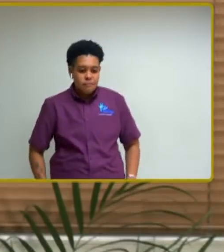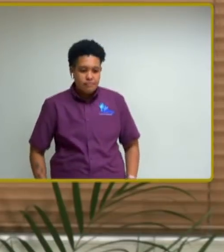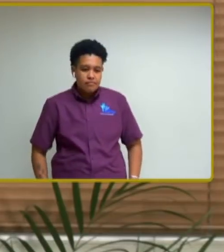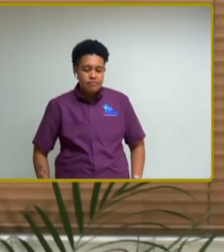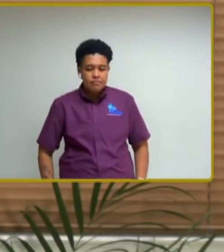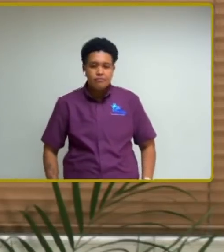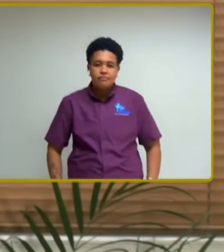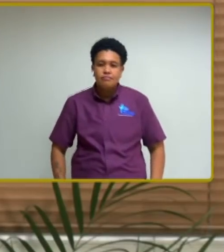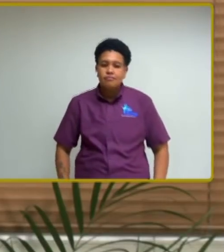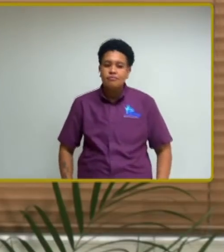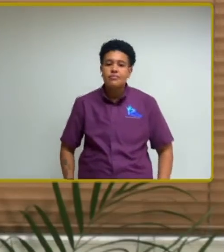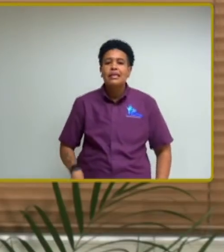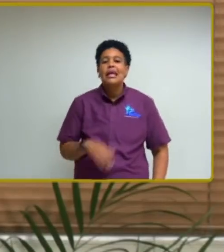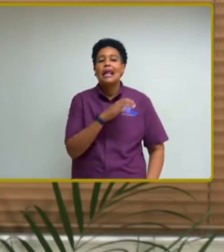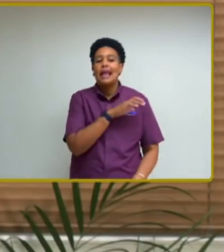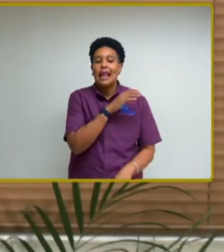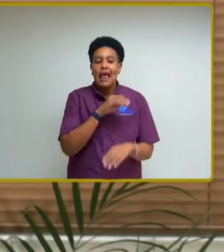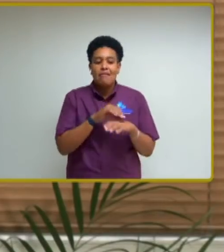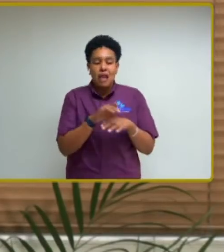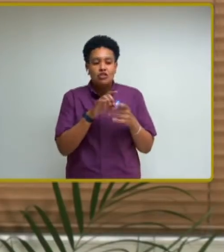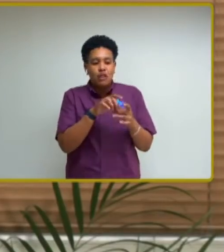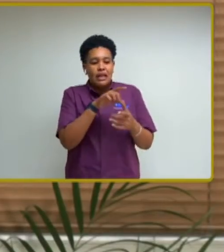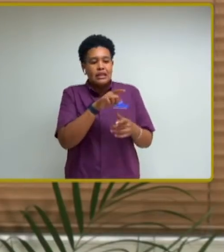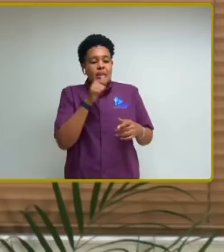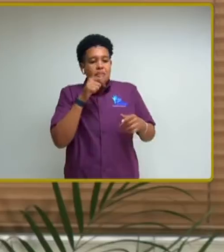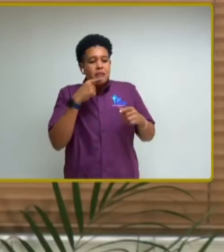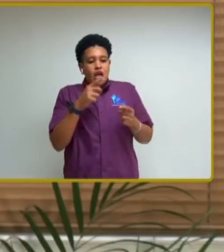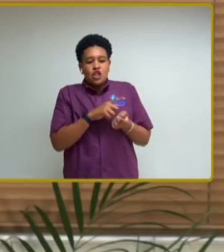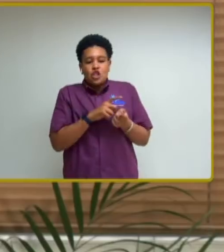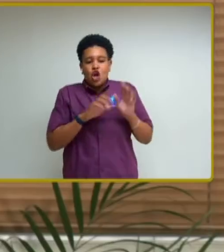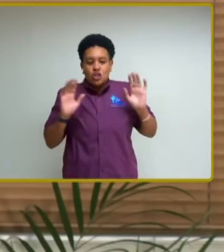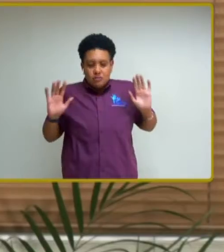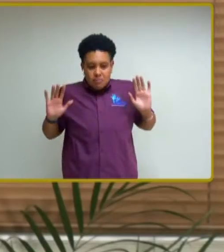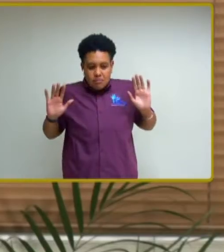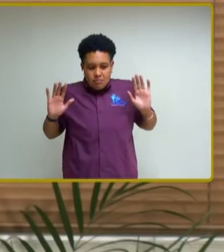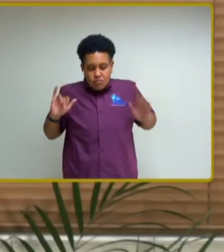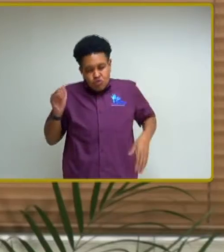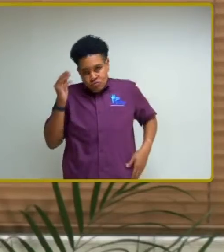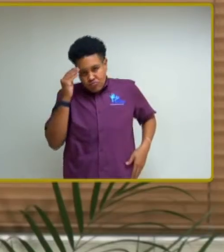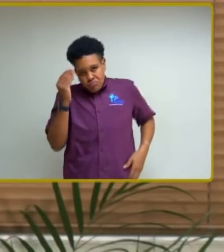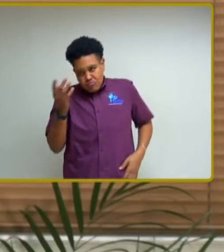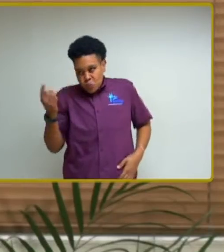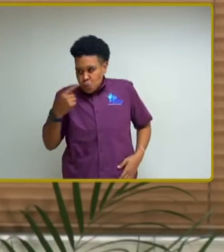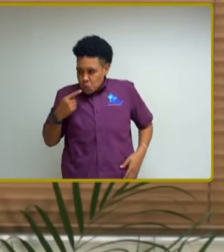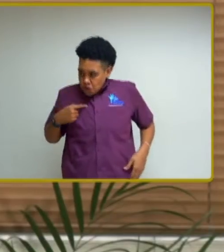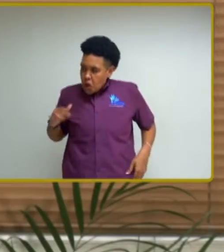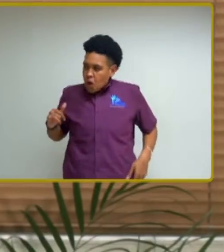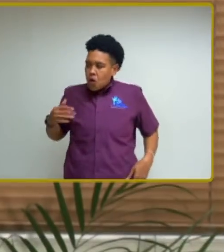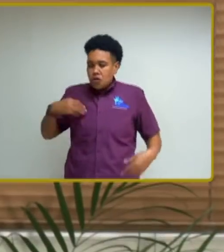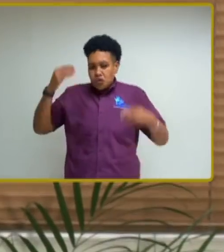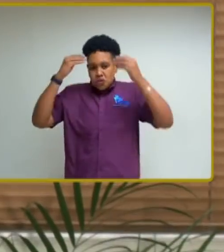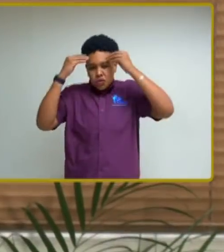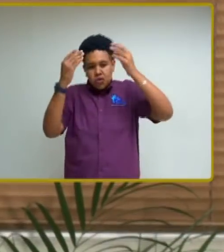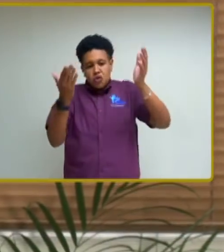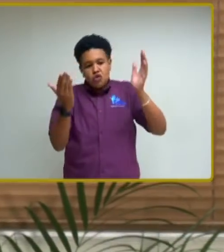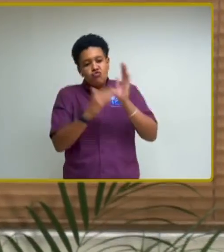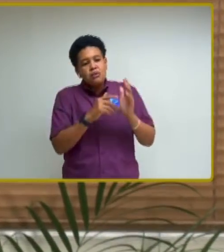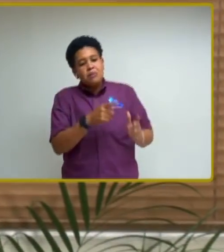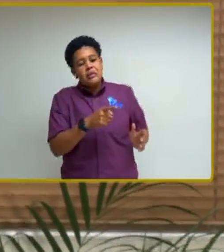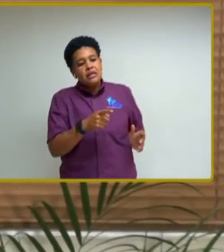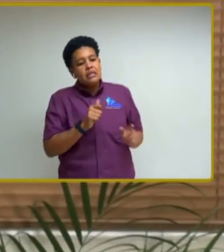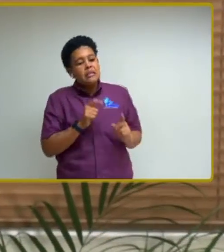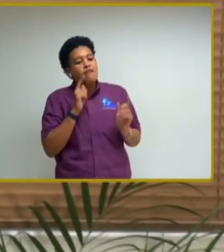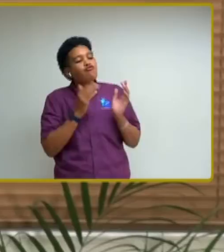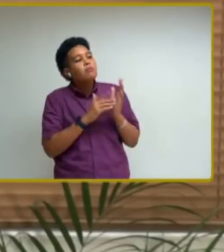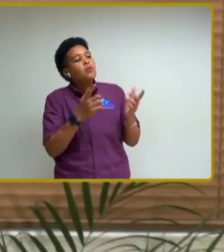Right. So the clinical advice on that, and again, I'm not a clinician, I'm just reiterating what they have said or